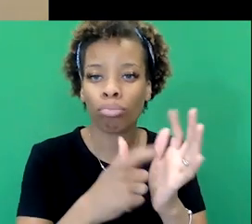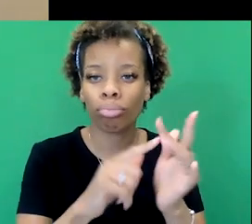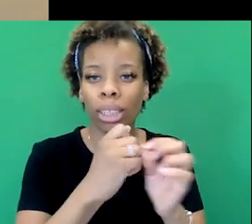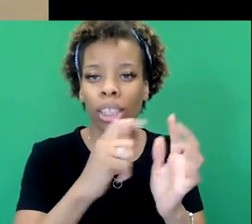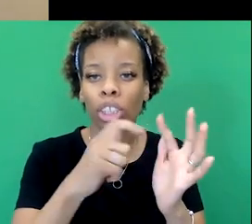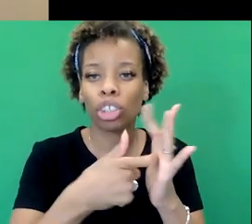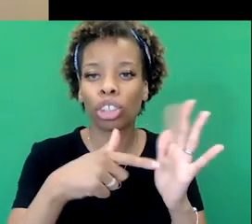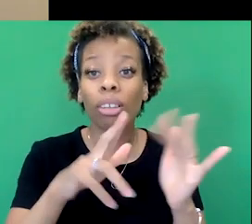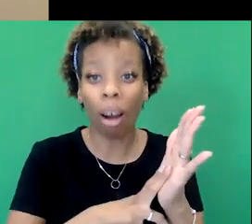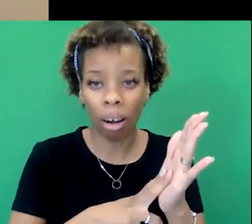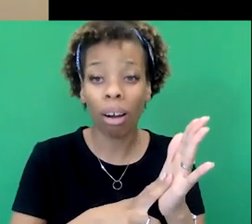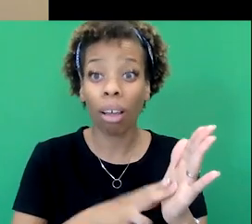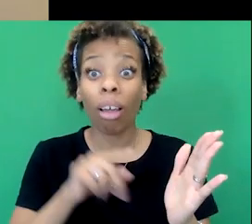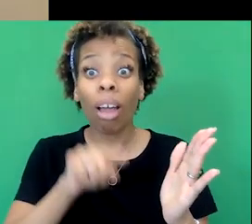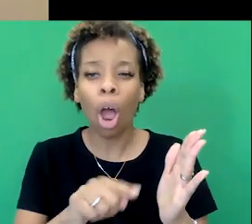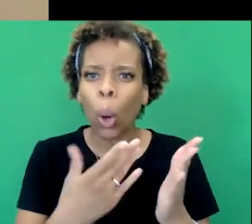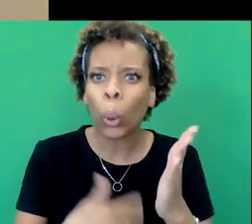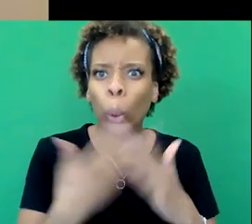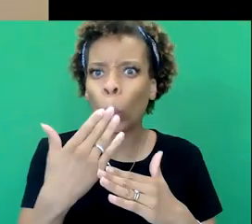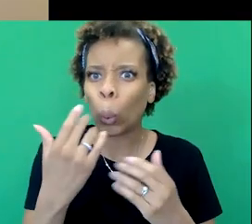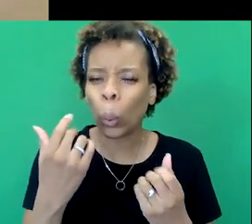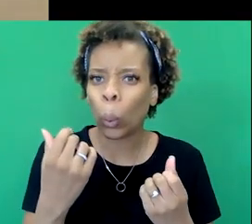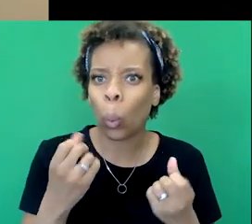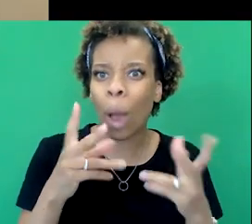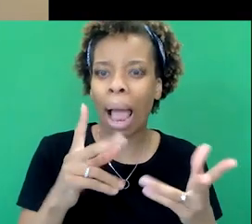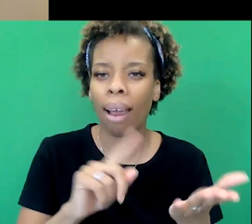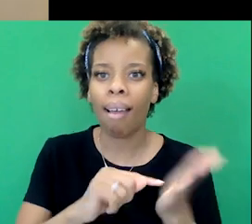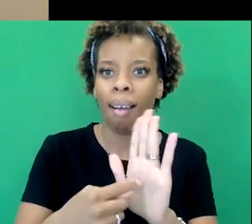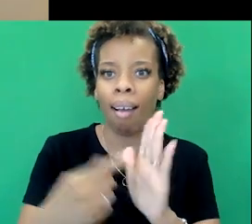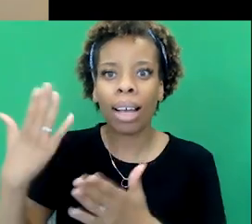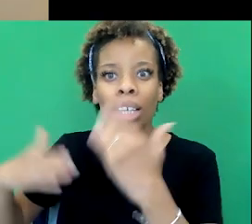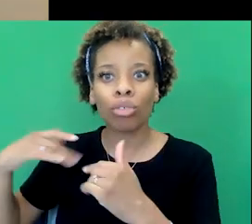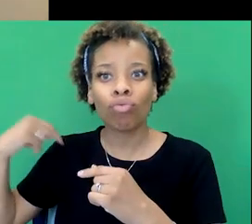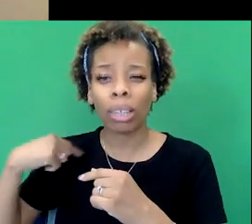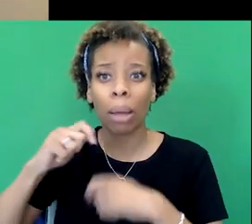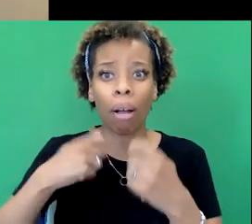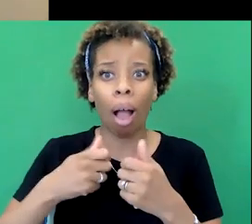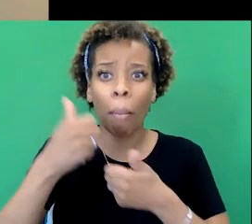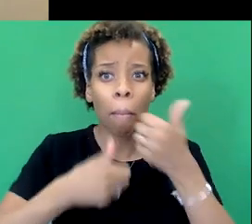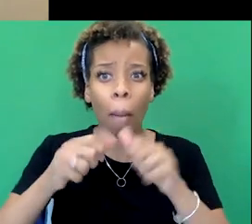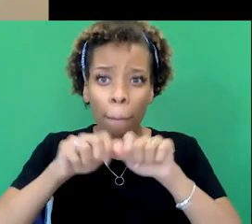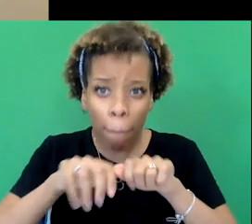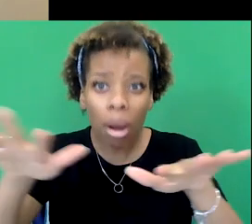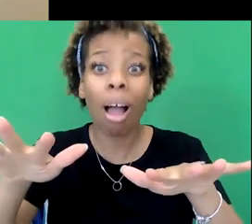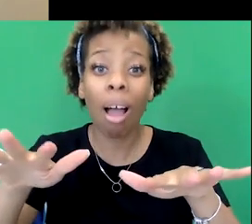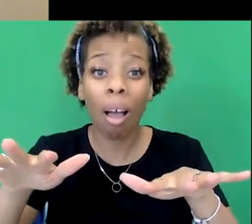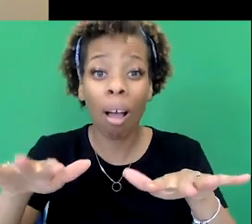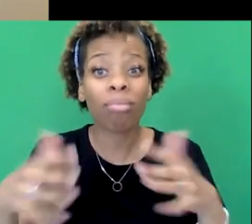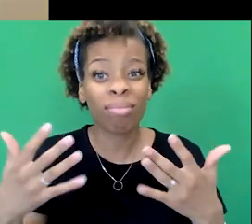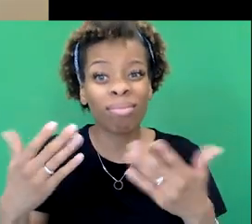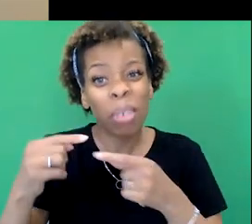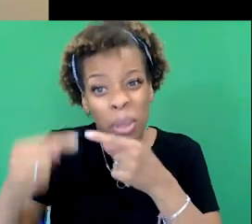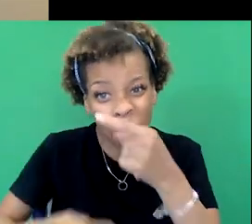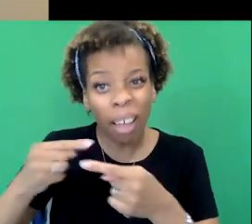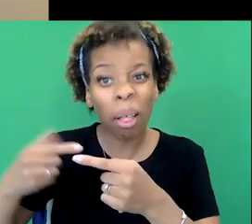worthwhile new take on some idea of history that will catch some wave that will be useful, you know, to them. And it